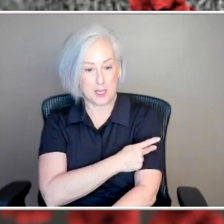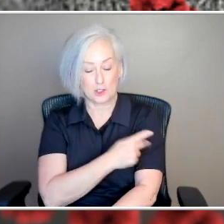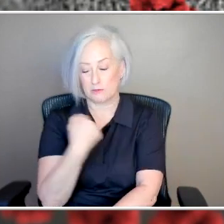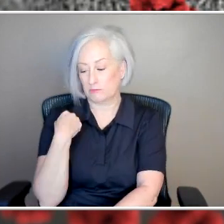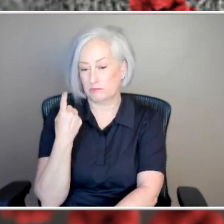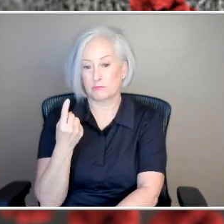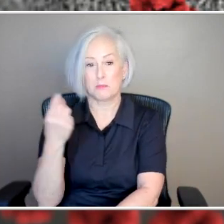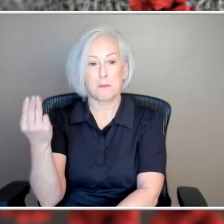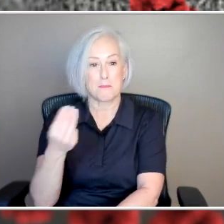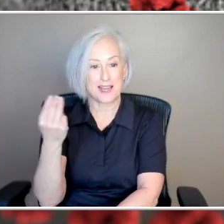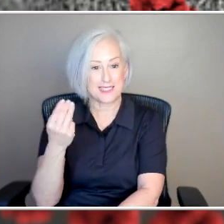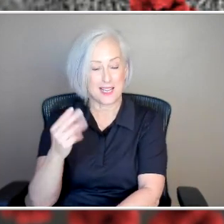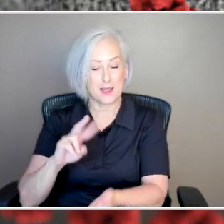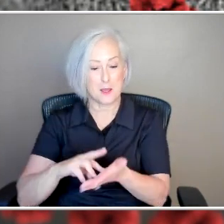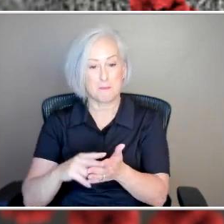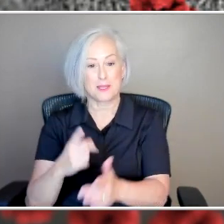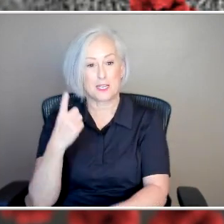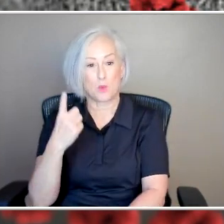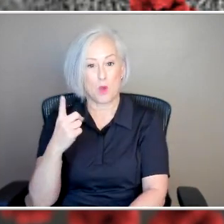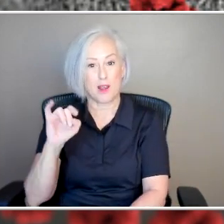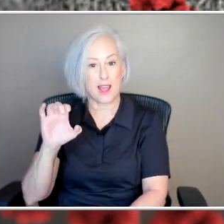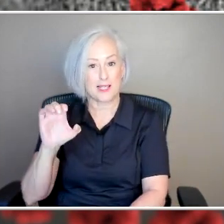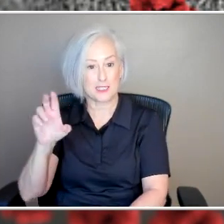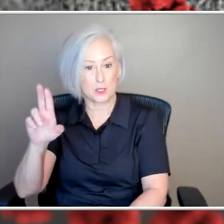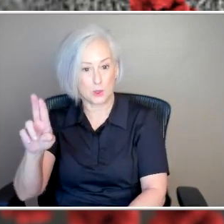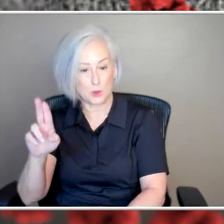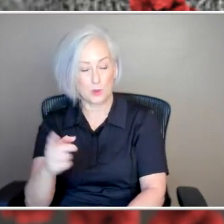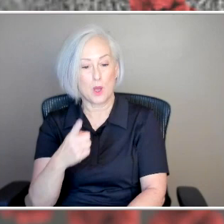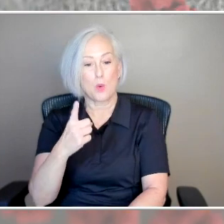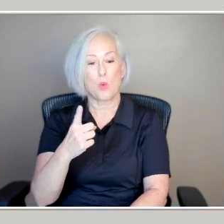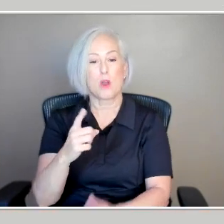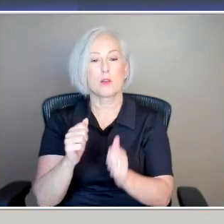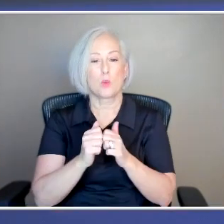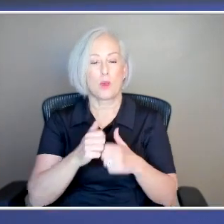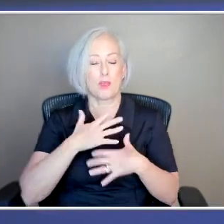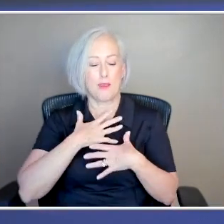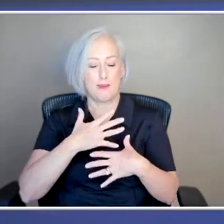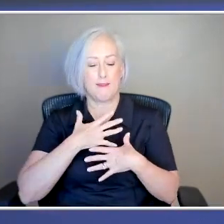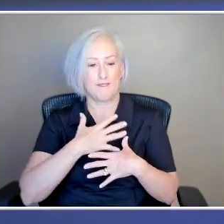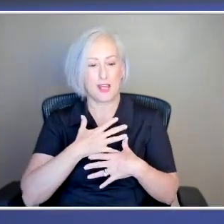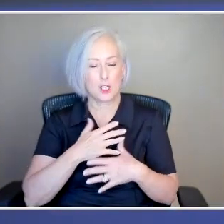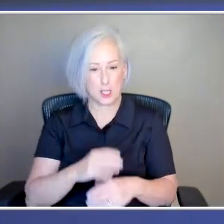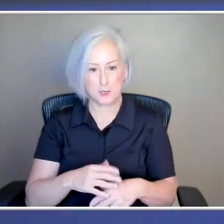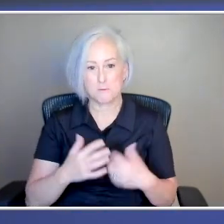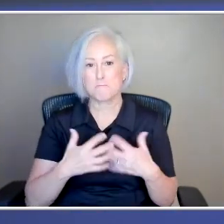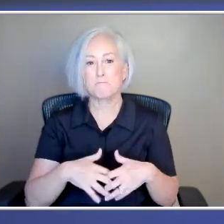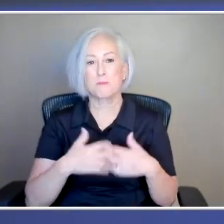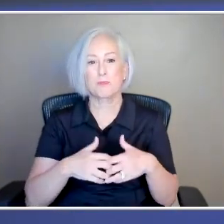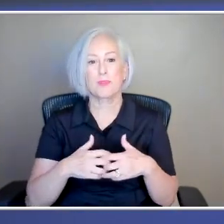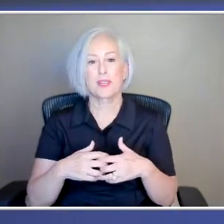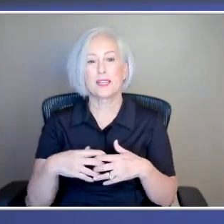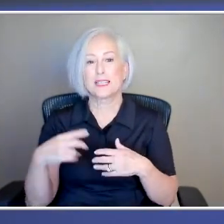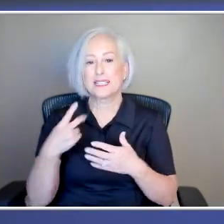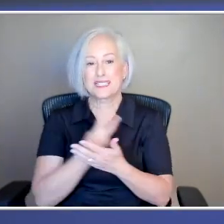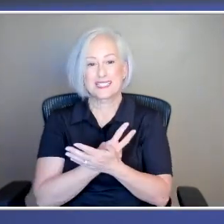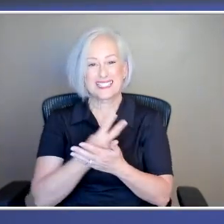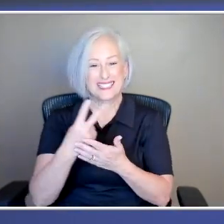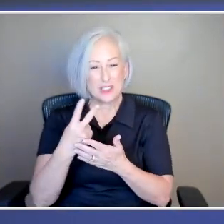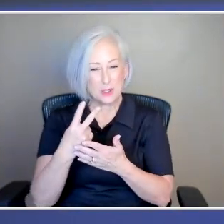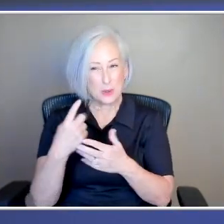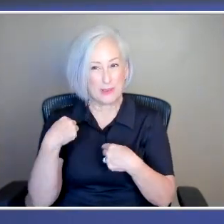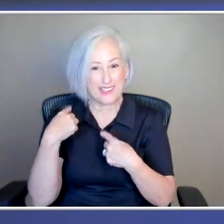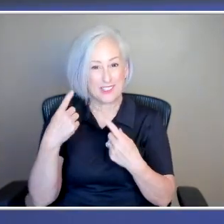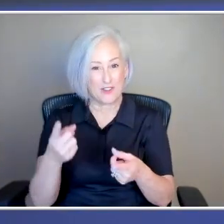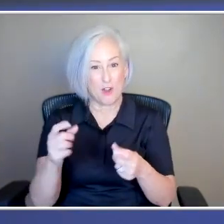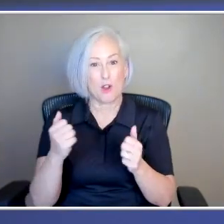1 case in the ICU, also on a ventilator. And this is the second week in a row with active cases at 12,